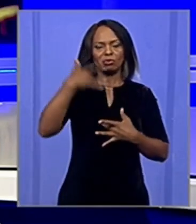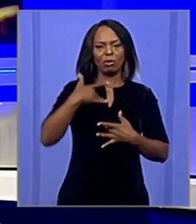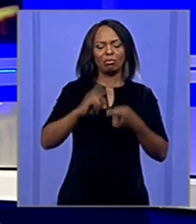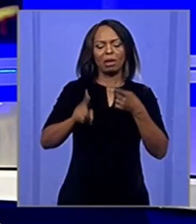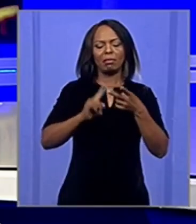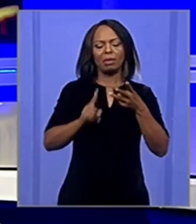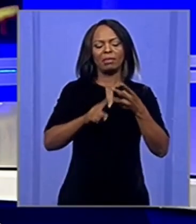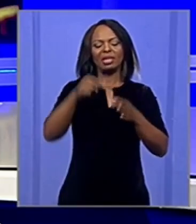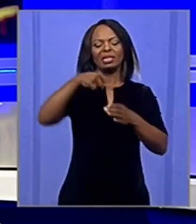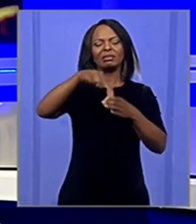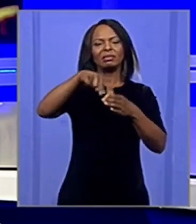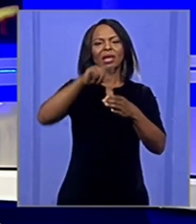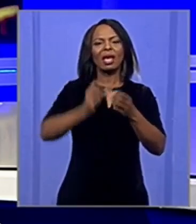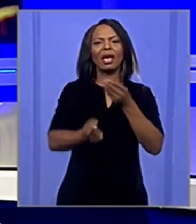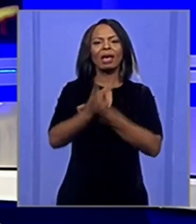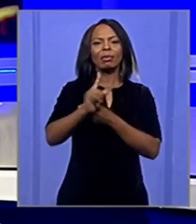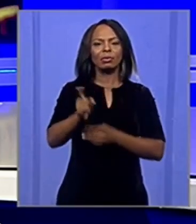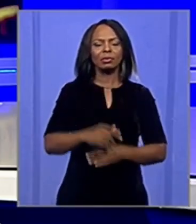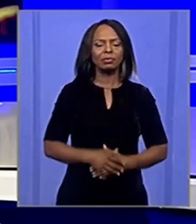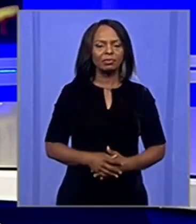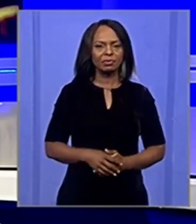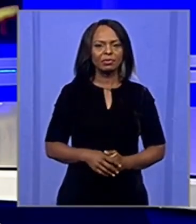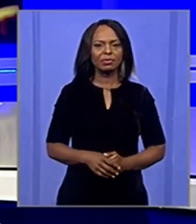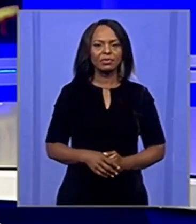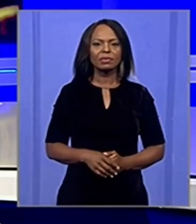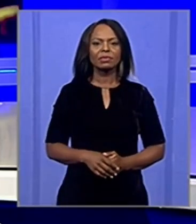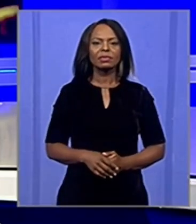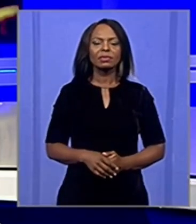tse di farologaneng ka ga se se diragetseng.